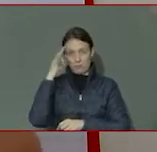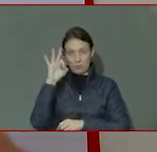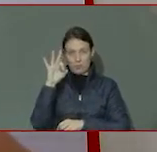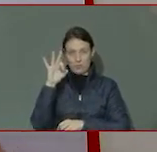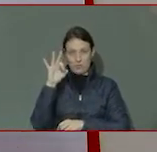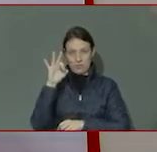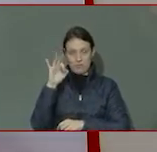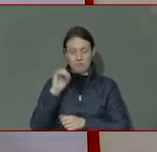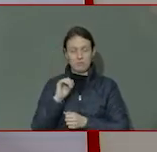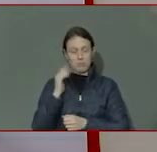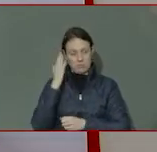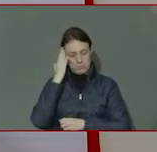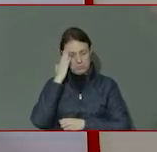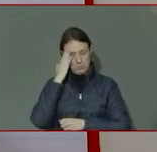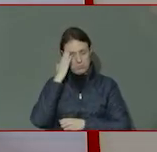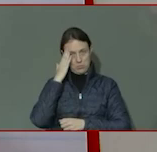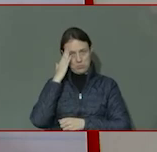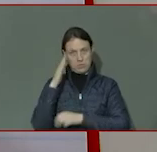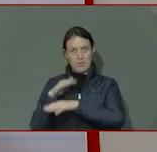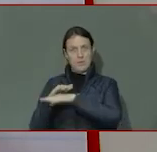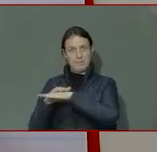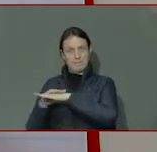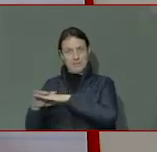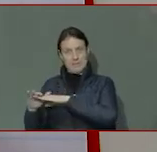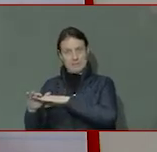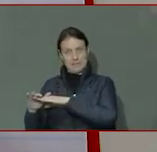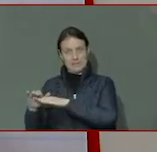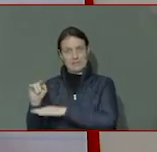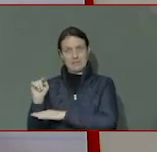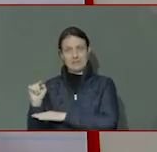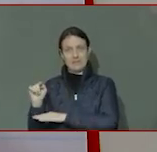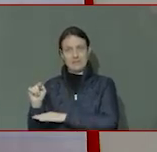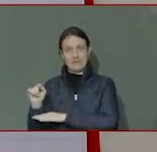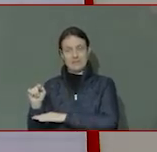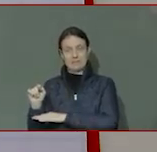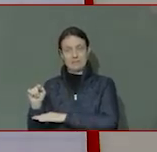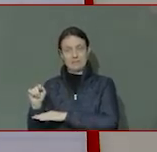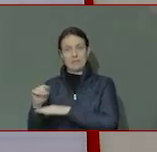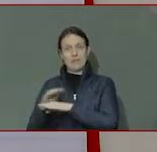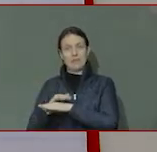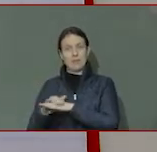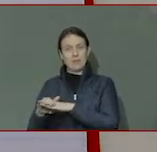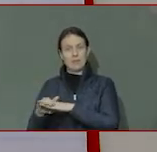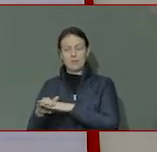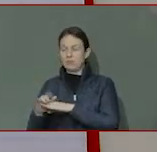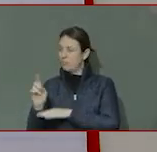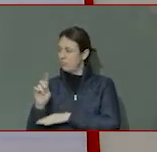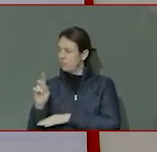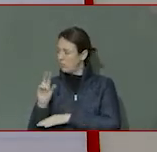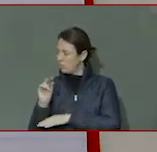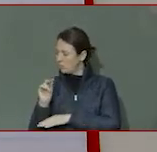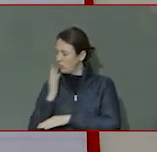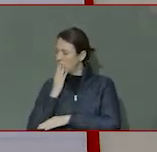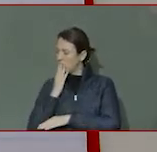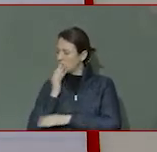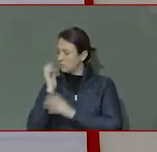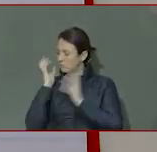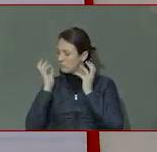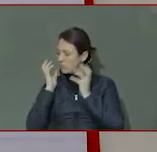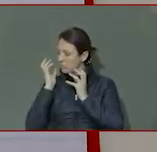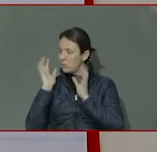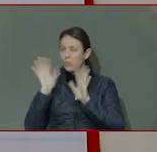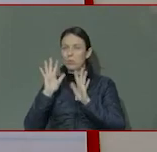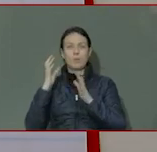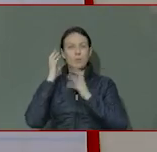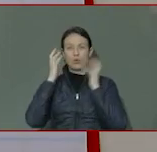then the base, which had a no, what are we calculating? Sorry, other way